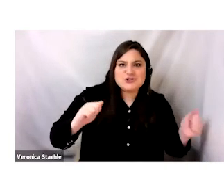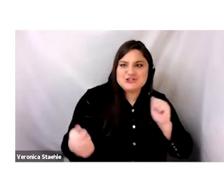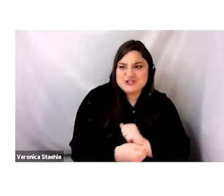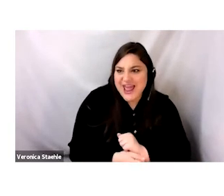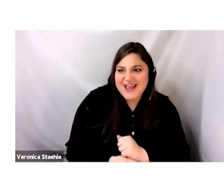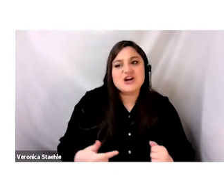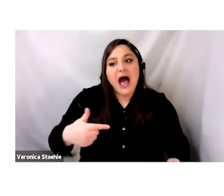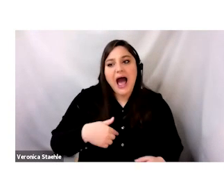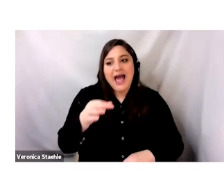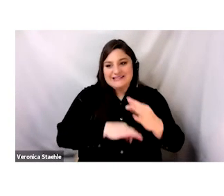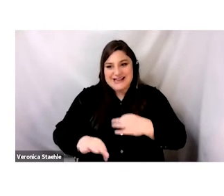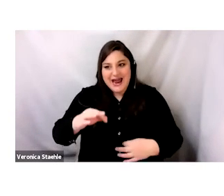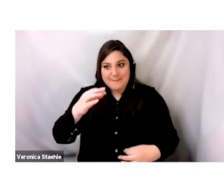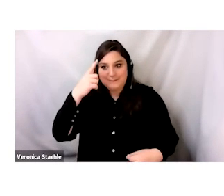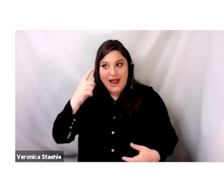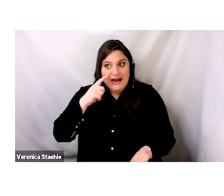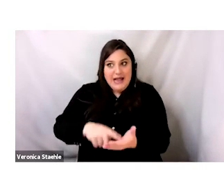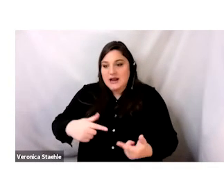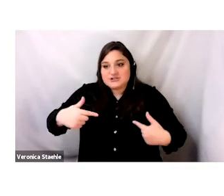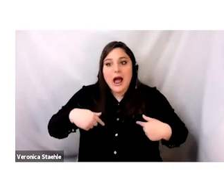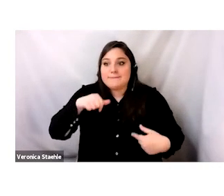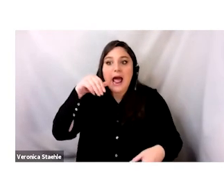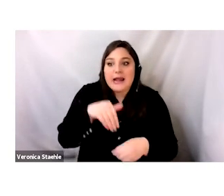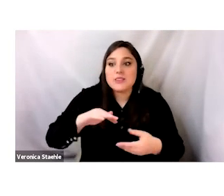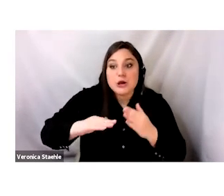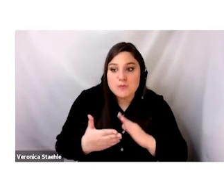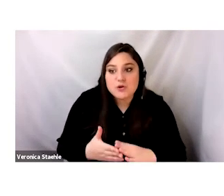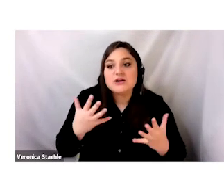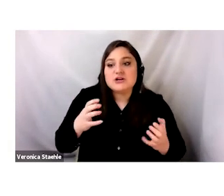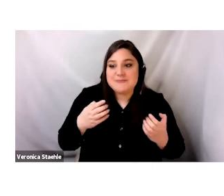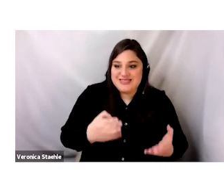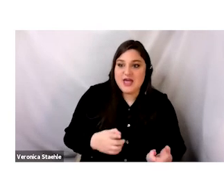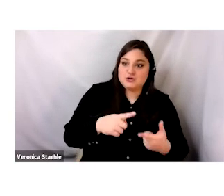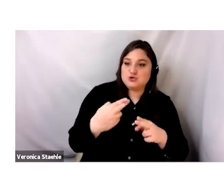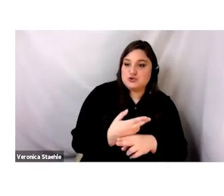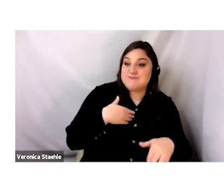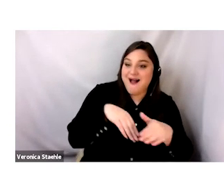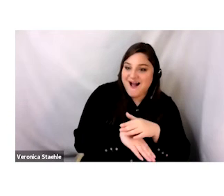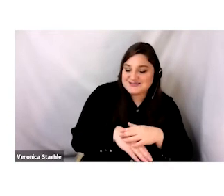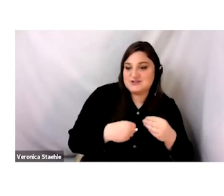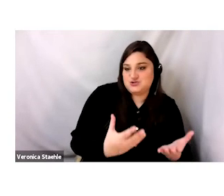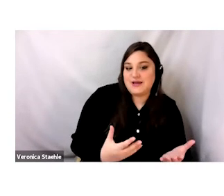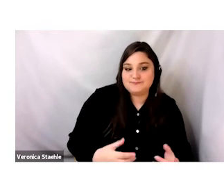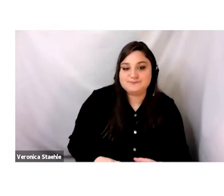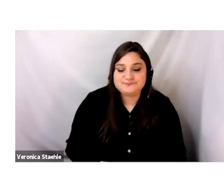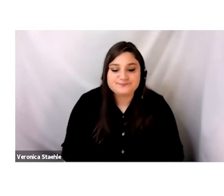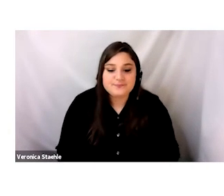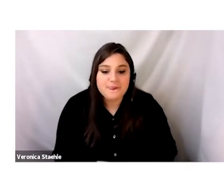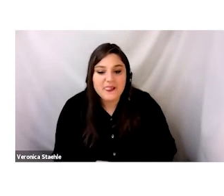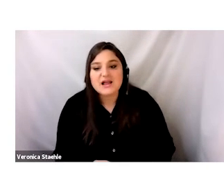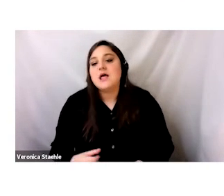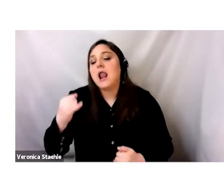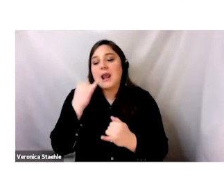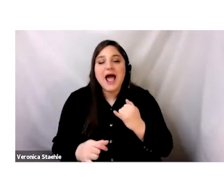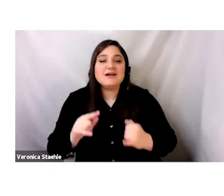embedded in the community and learning if change needs to actually happen. So lastly, mindset shift. Very quick